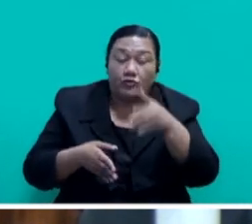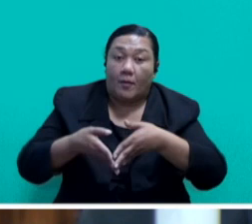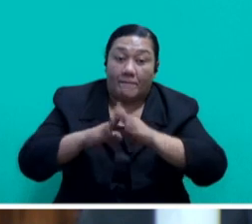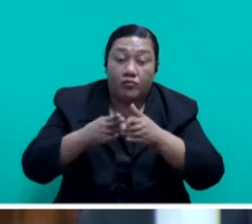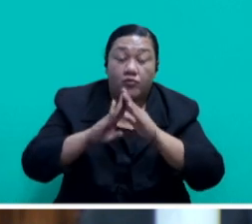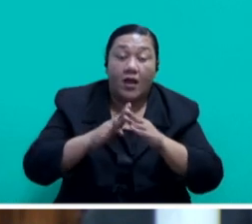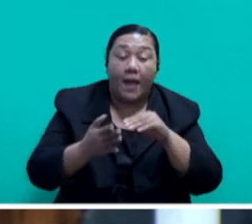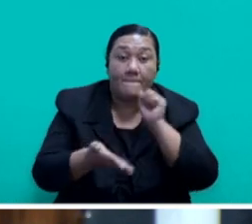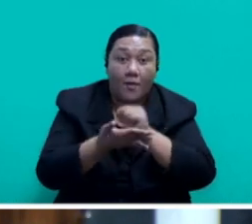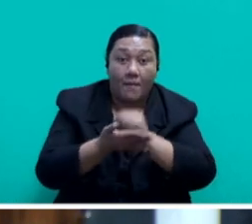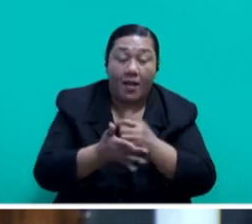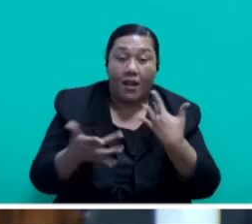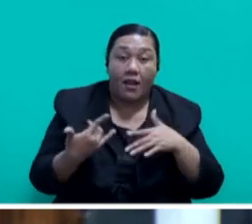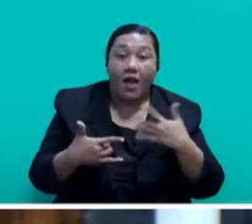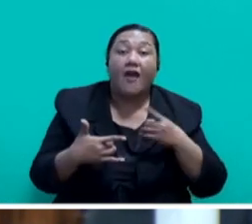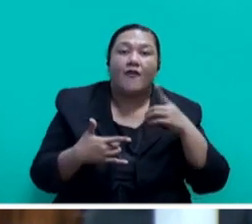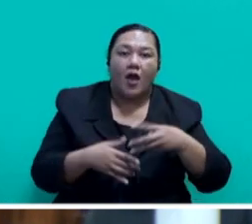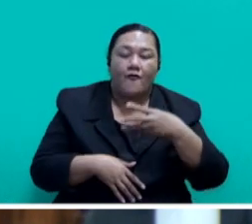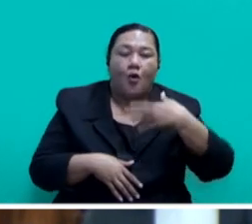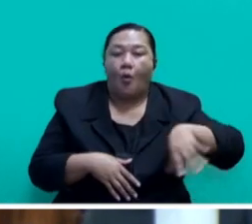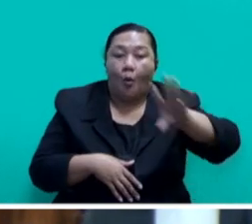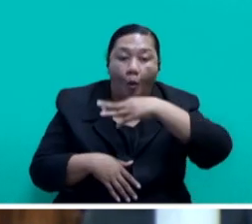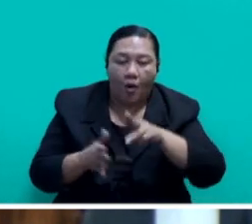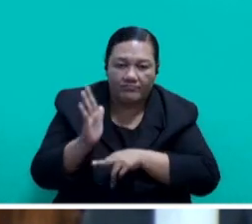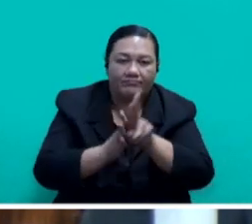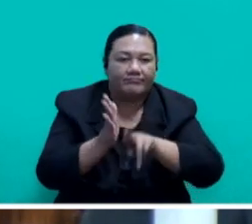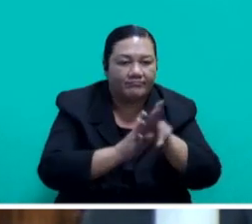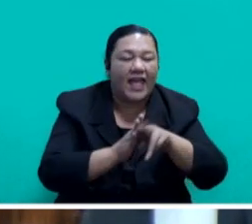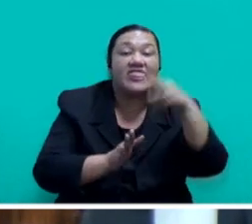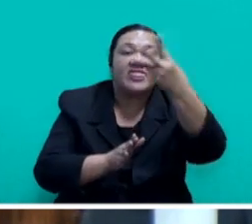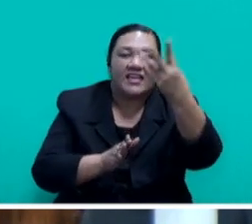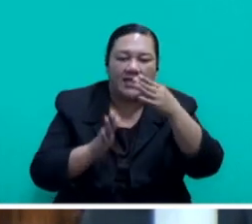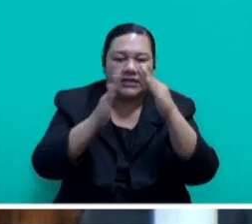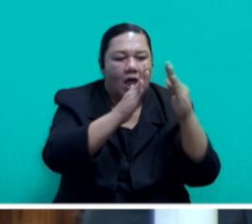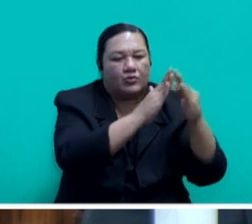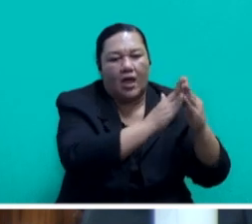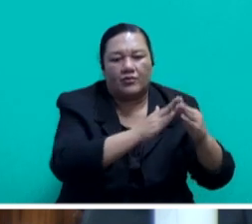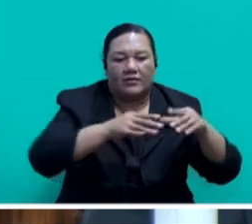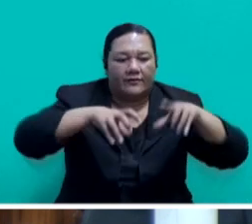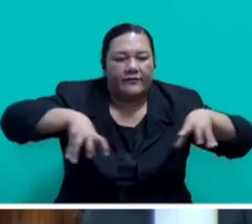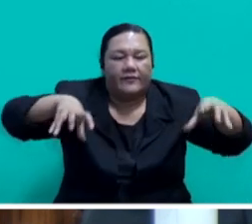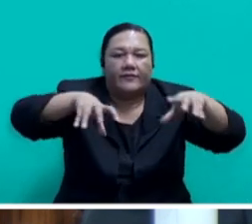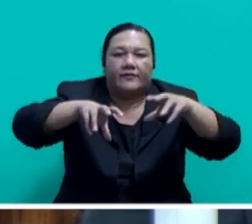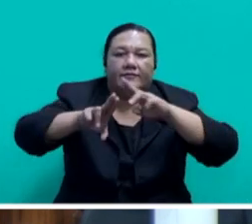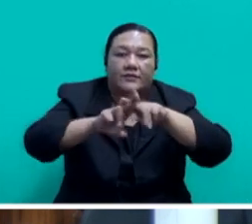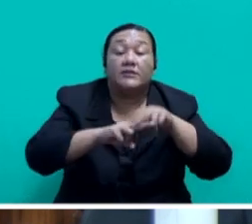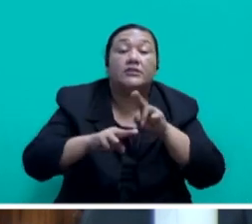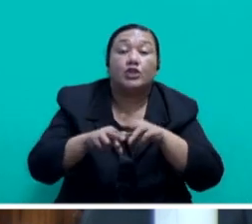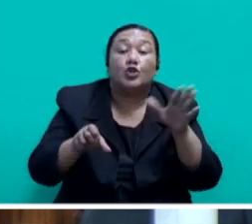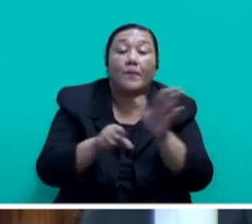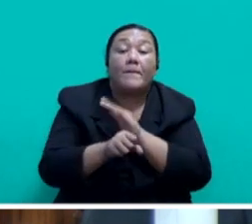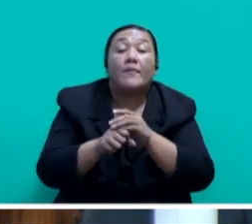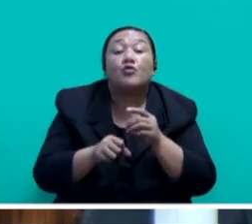with residents from all 13 towns and cities, seeking their valuable input on the desired